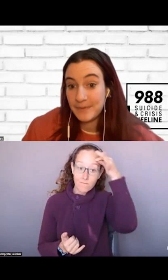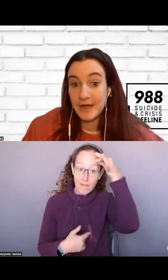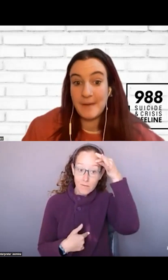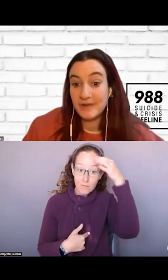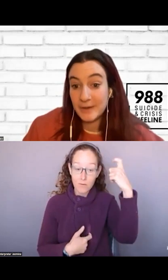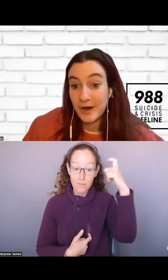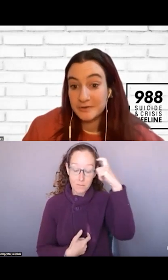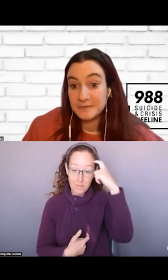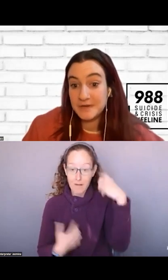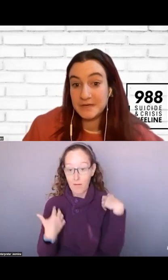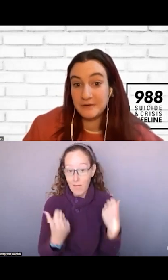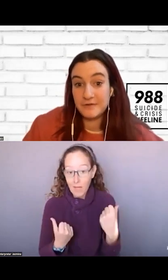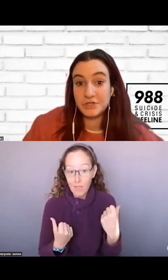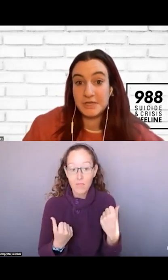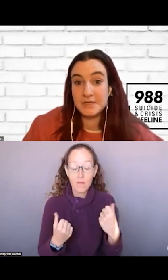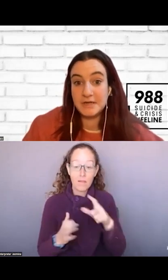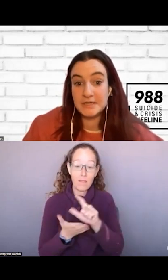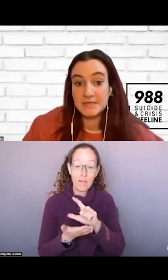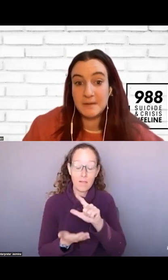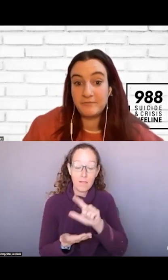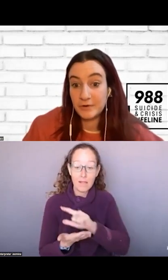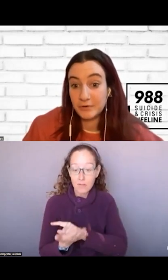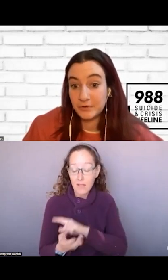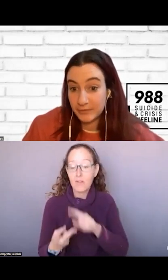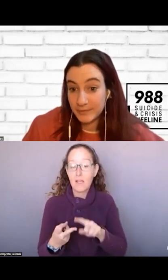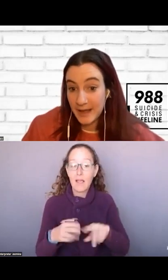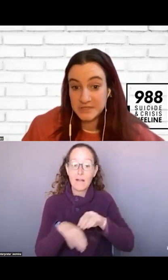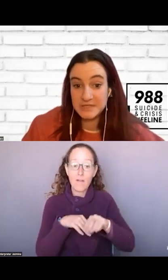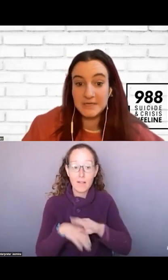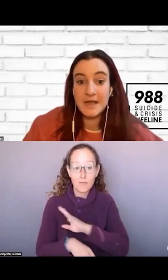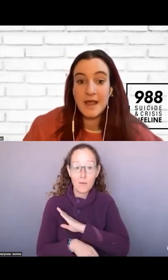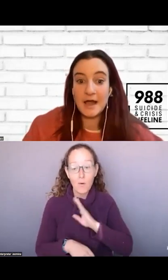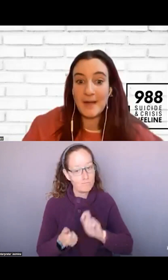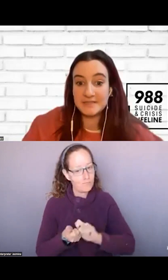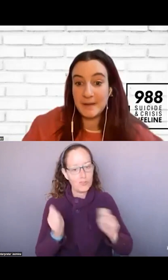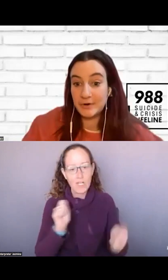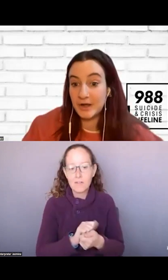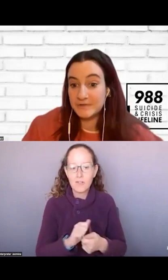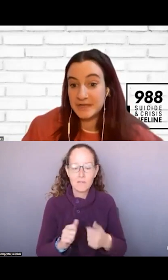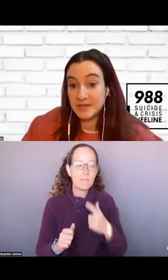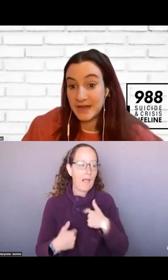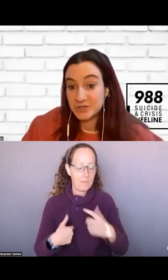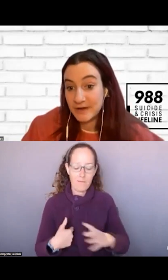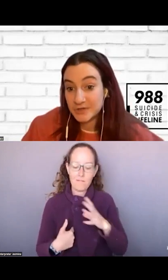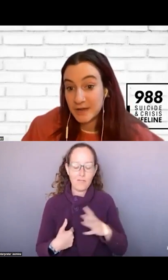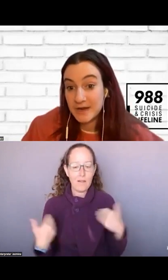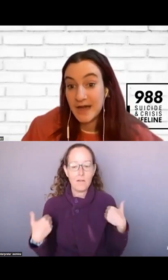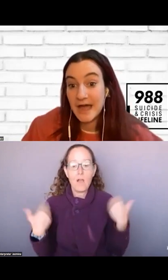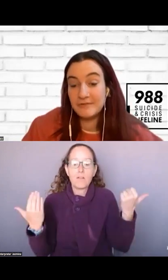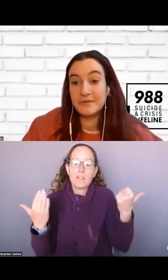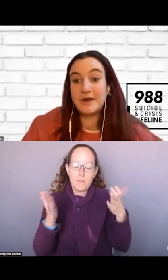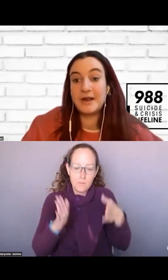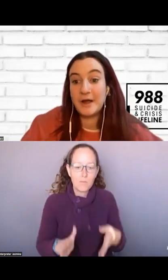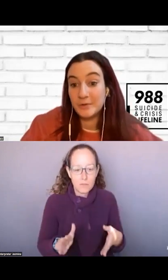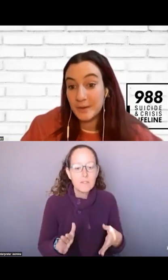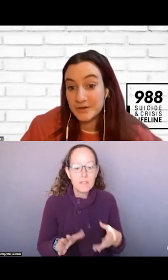gap. I'm very proud to be officially the youngest federal government appointee as a member of the SAMHSA National Advisory Committee. I